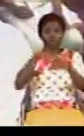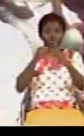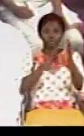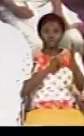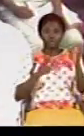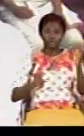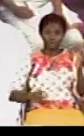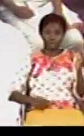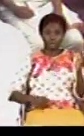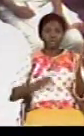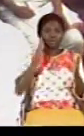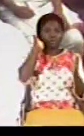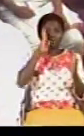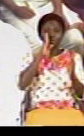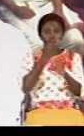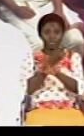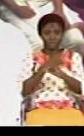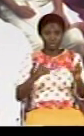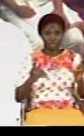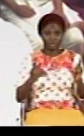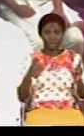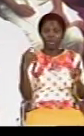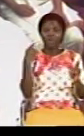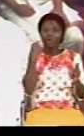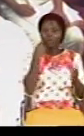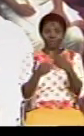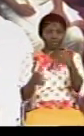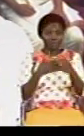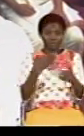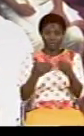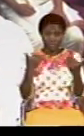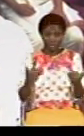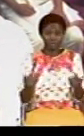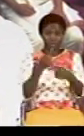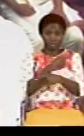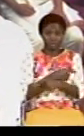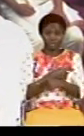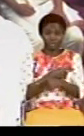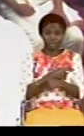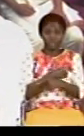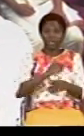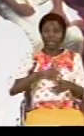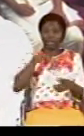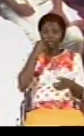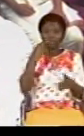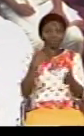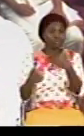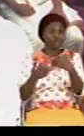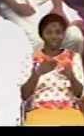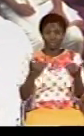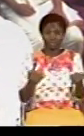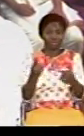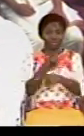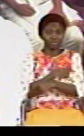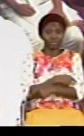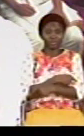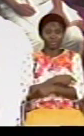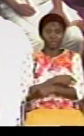be delivered. Whosoever today. I said whosoever today. I